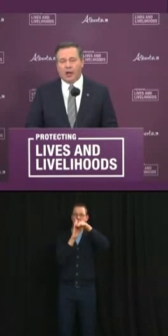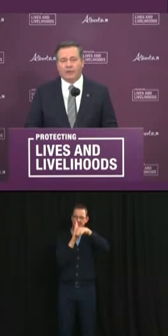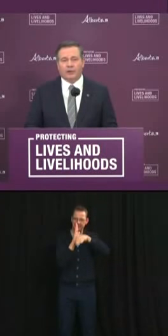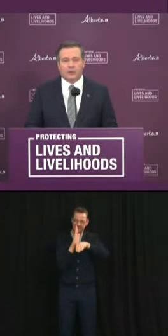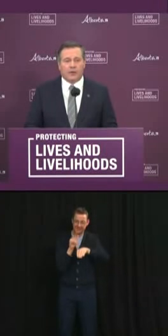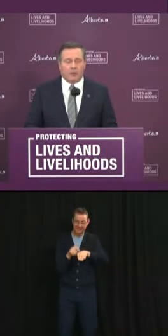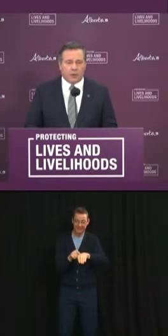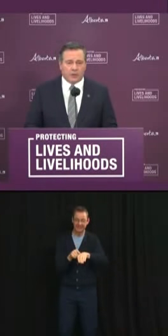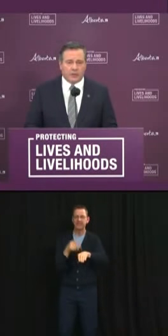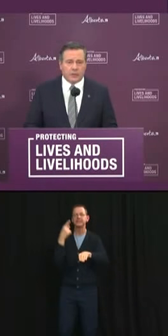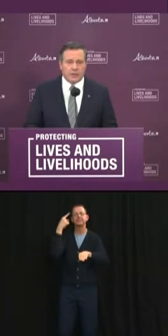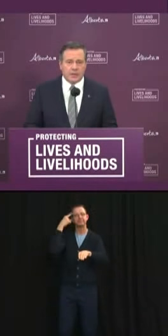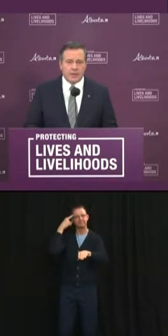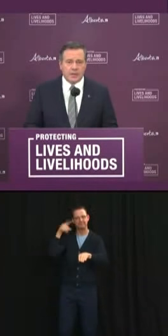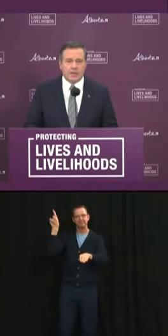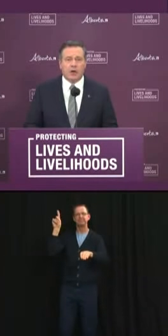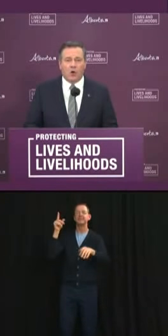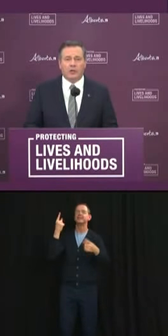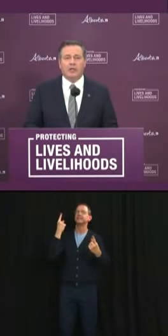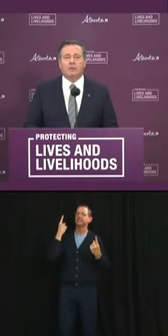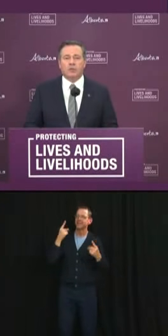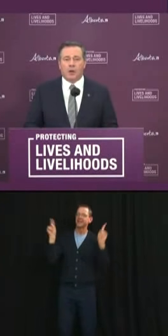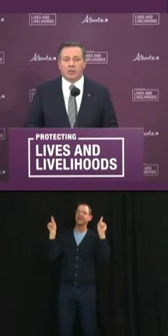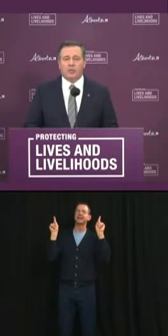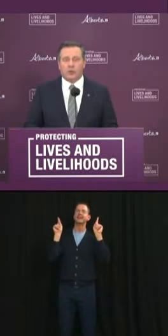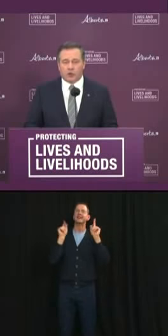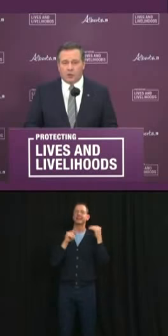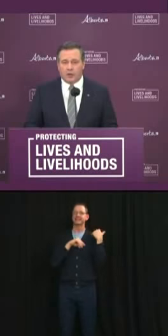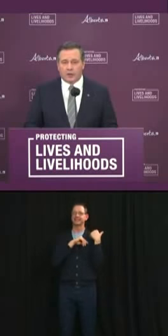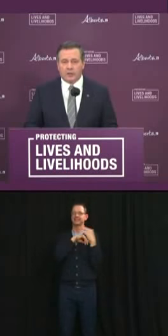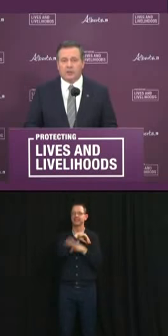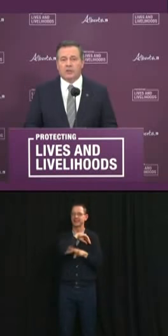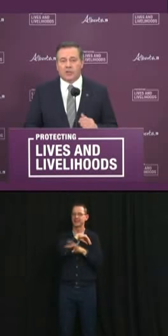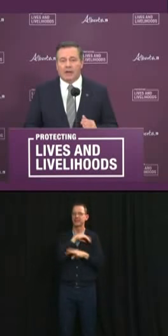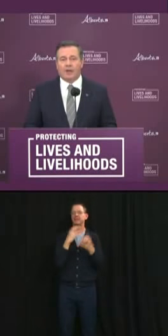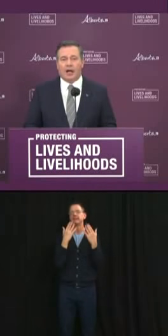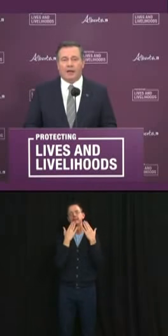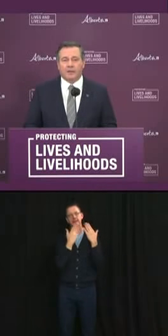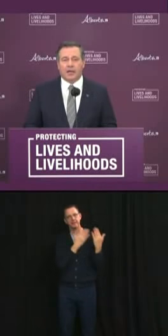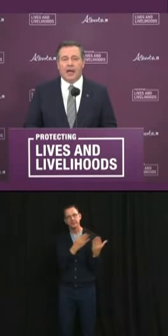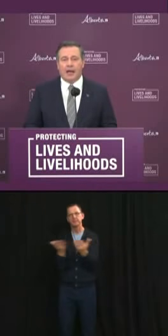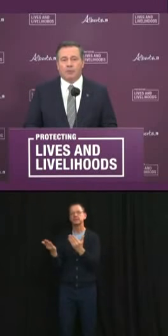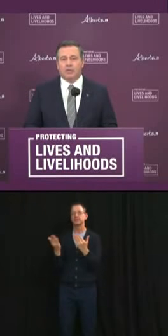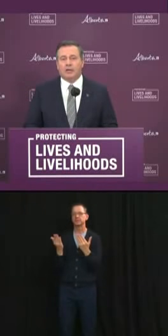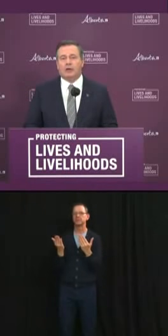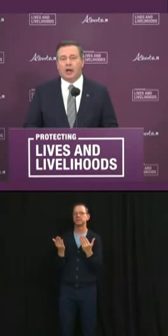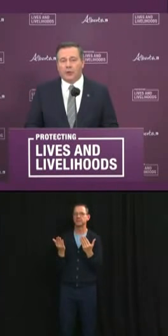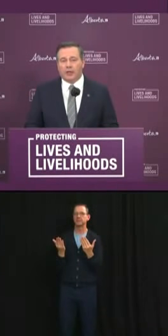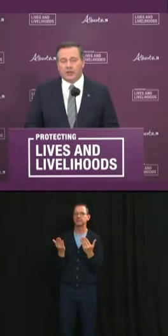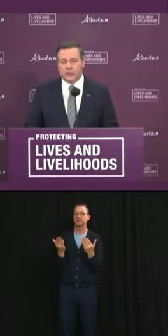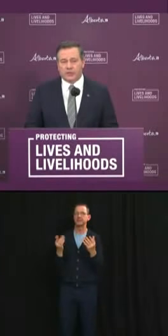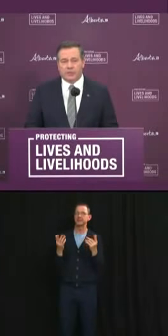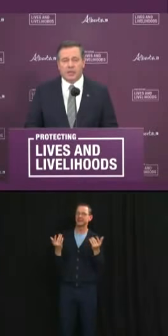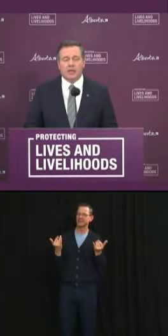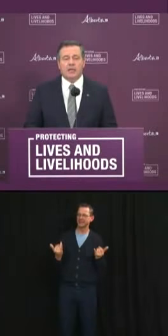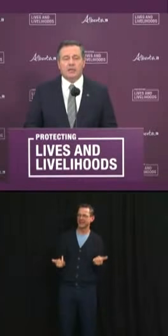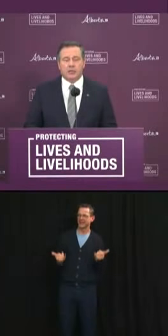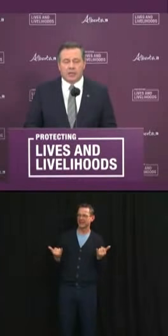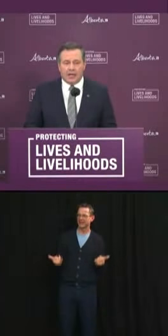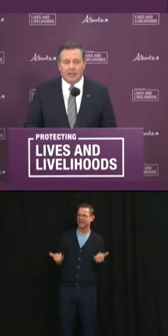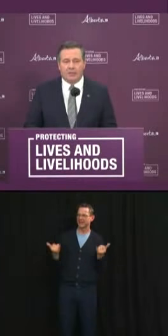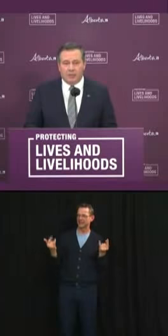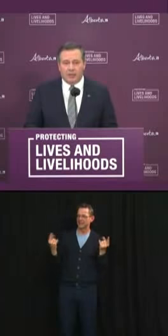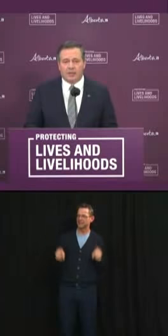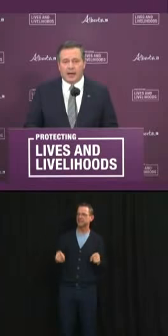and livelihoods of Albertans. The only responsible choice to save lives and protect our healthcare system is